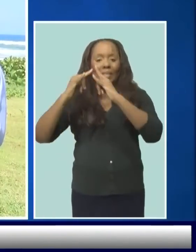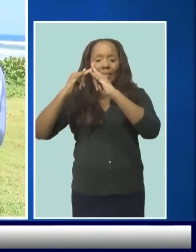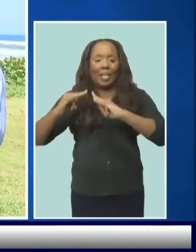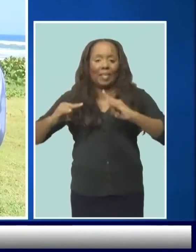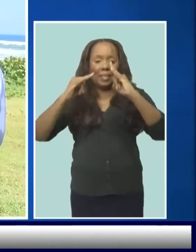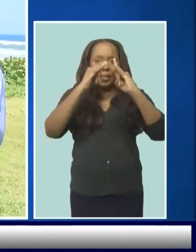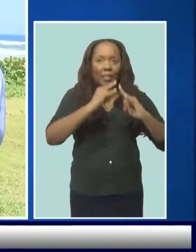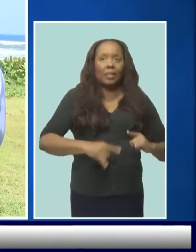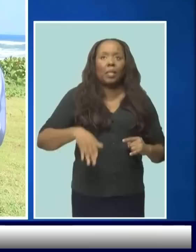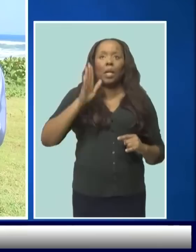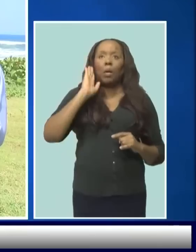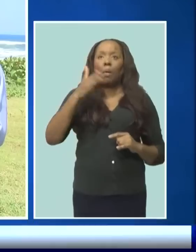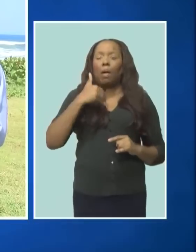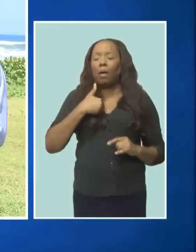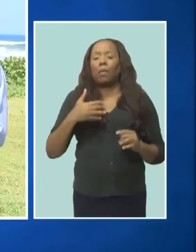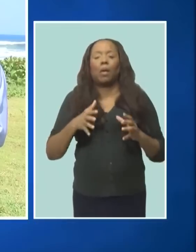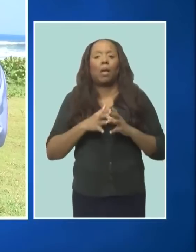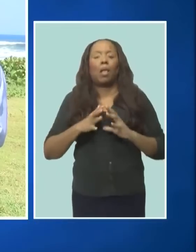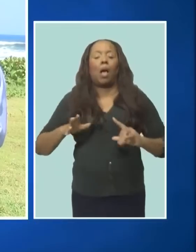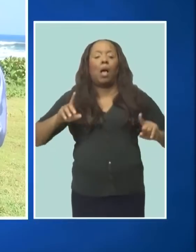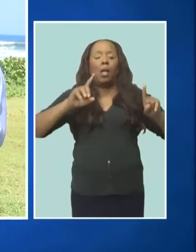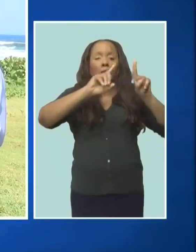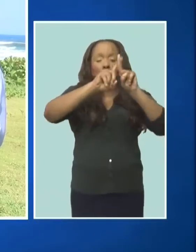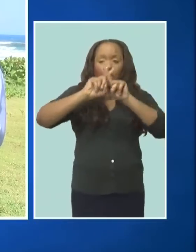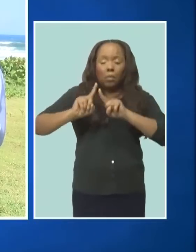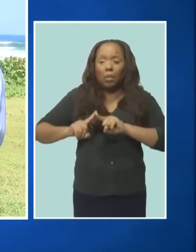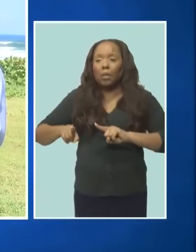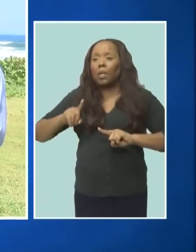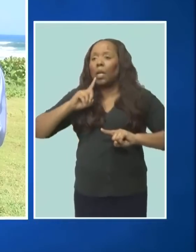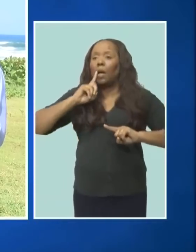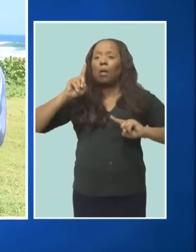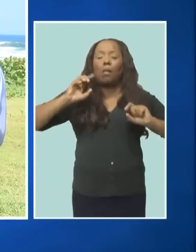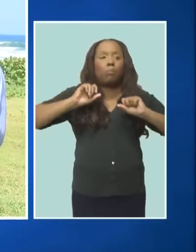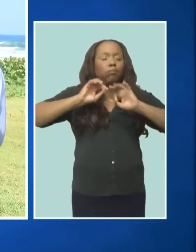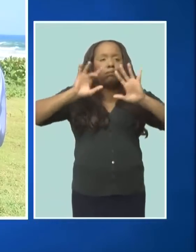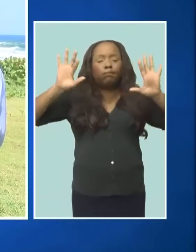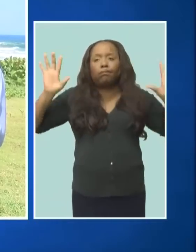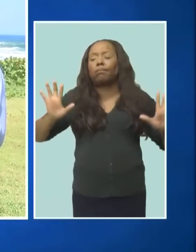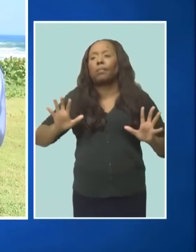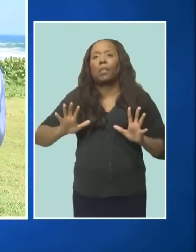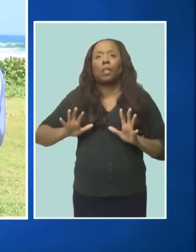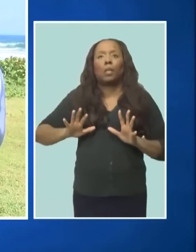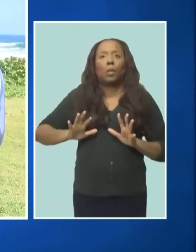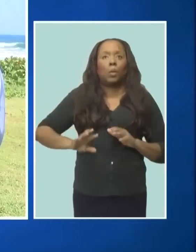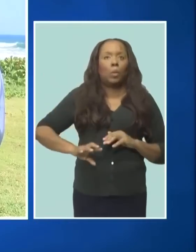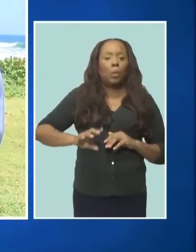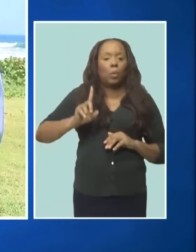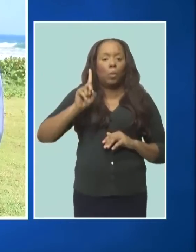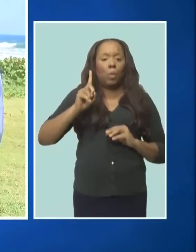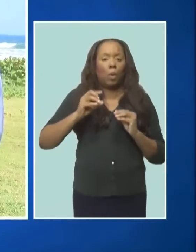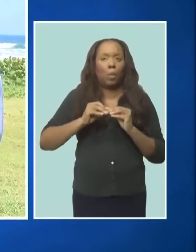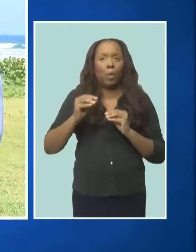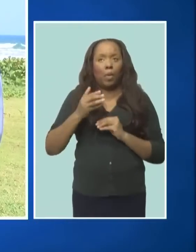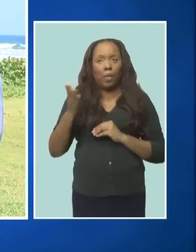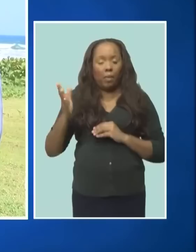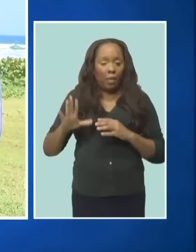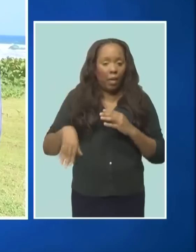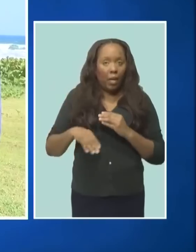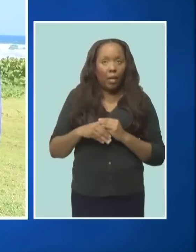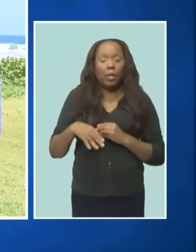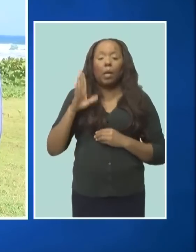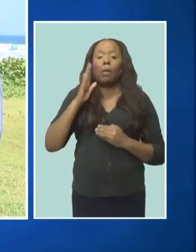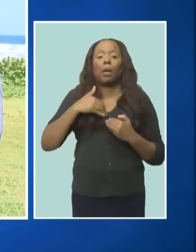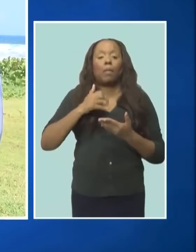lot of flavor and it's going to be very festive. And speaking of flavor, one addition that we've added this year is a